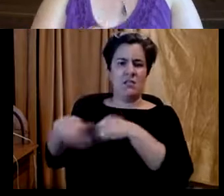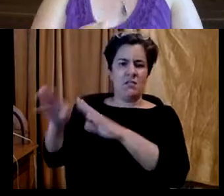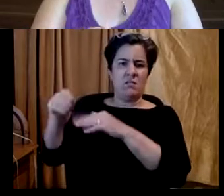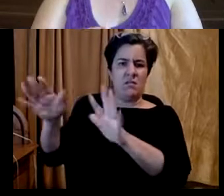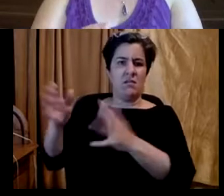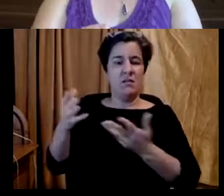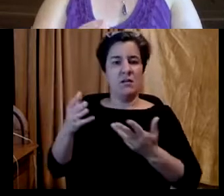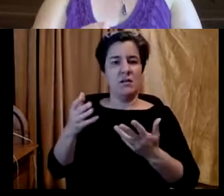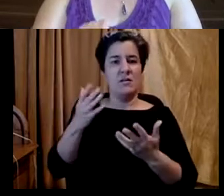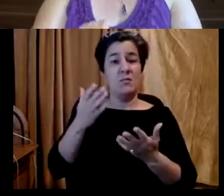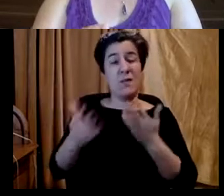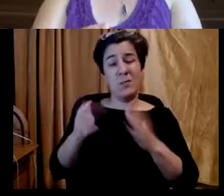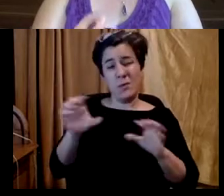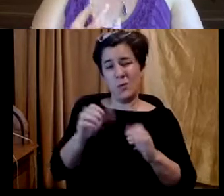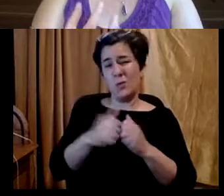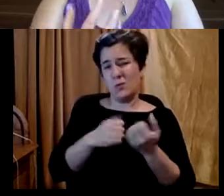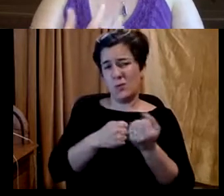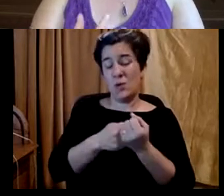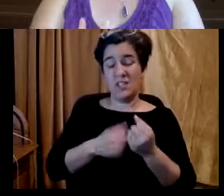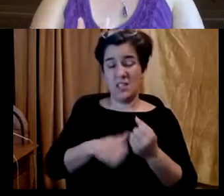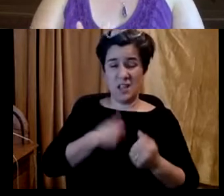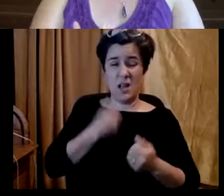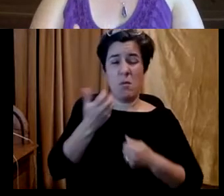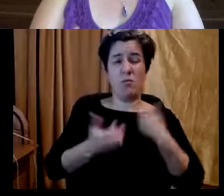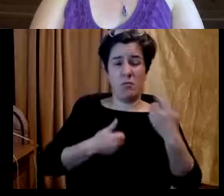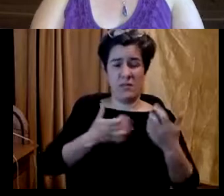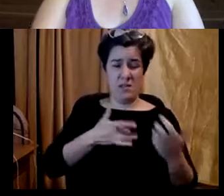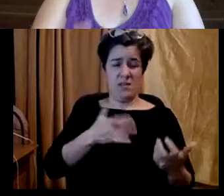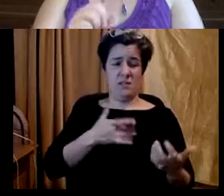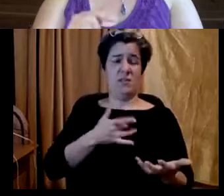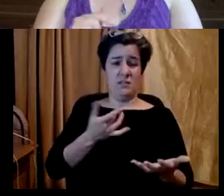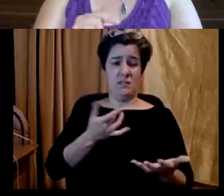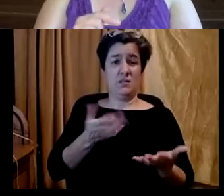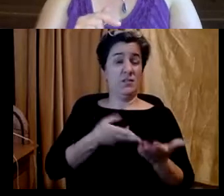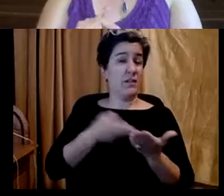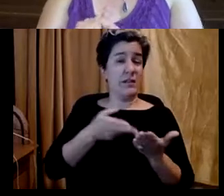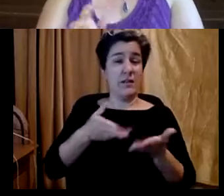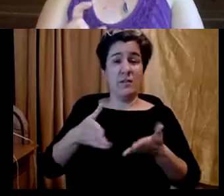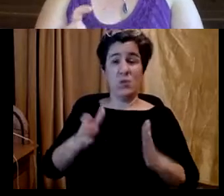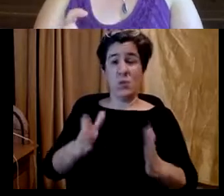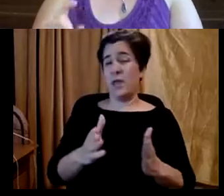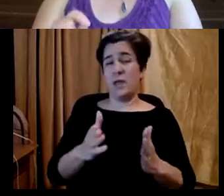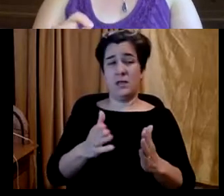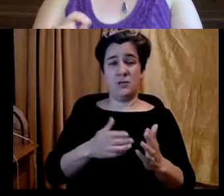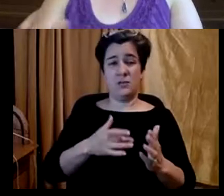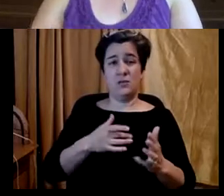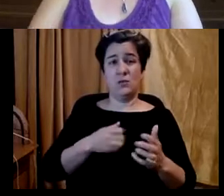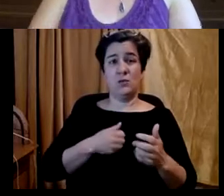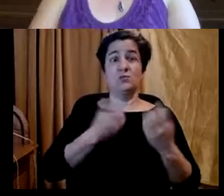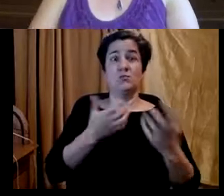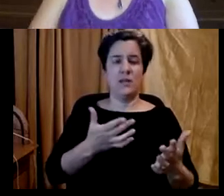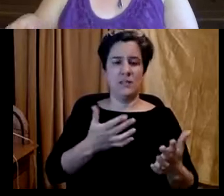some support because a lot of stuff can come up. And then there are ways of authentically expressing anger. And I've done it some on videos before. There's a